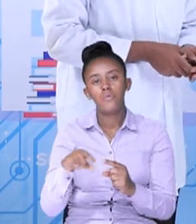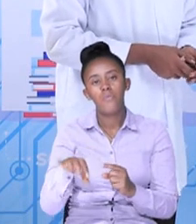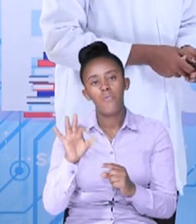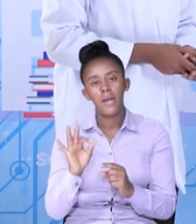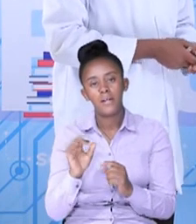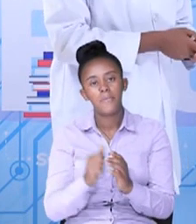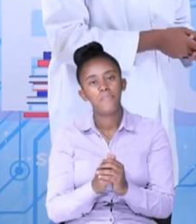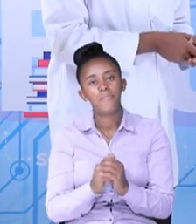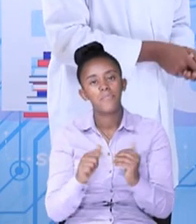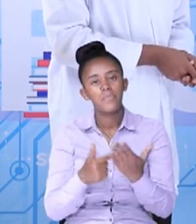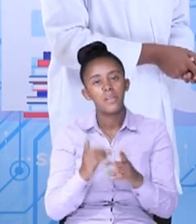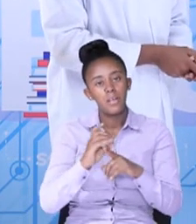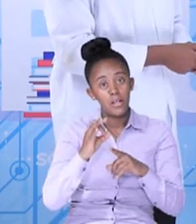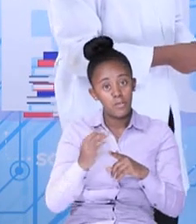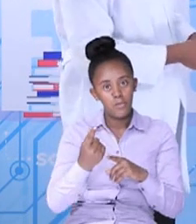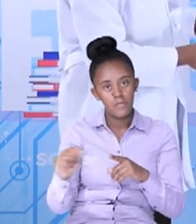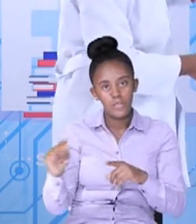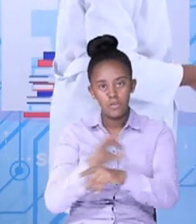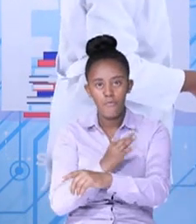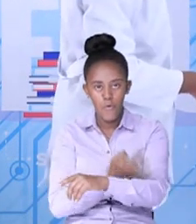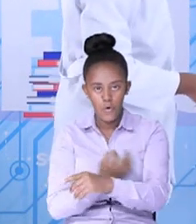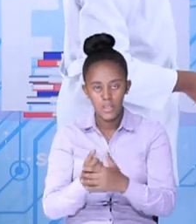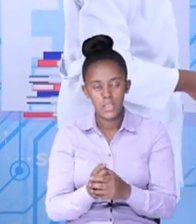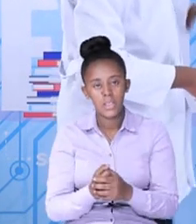the direction of the force.